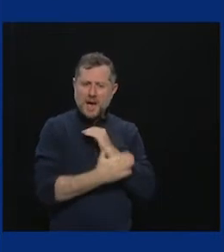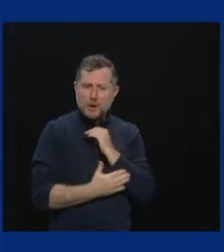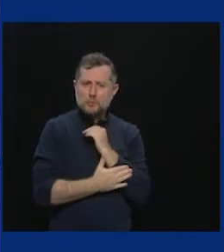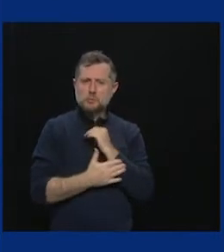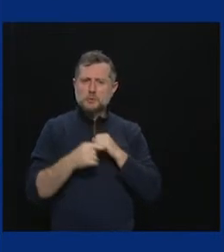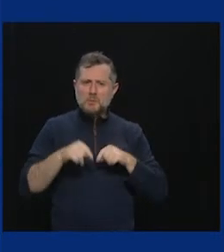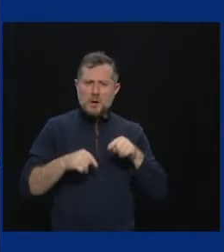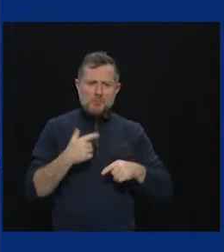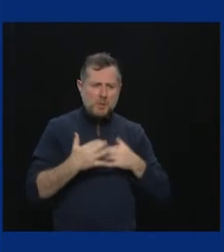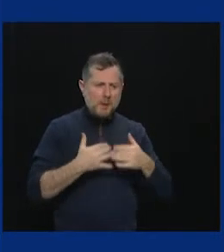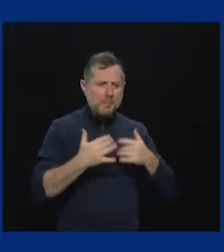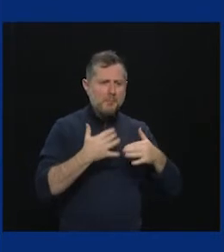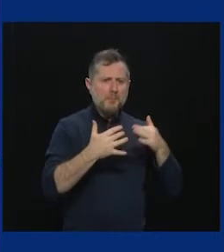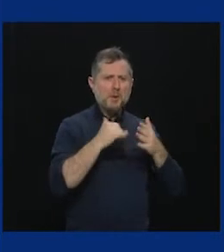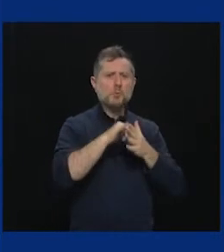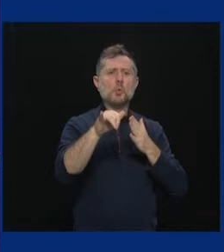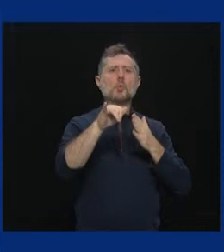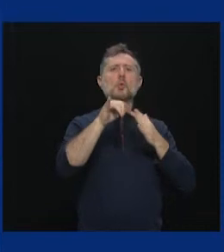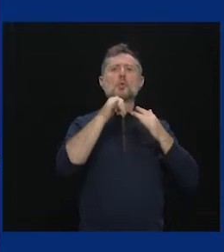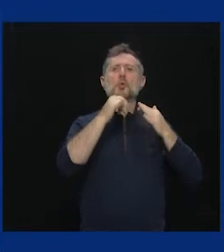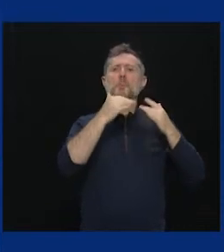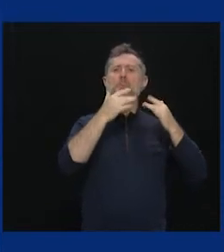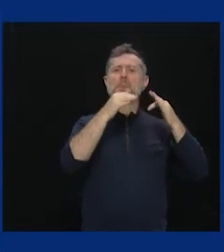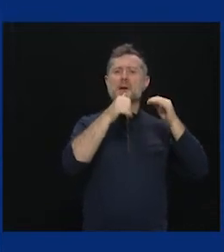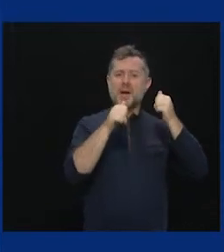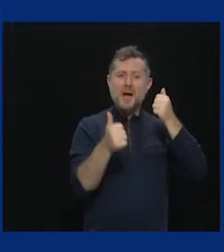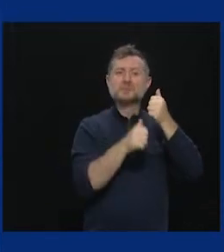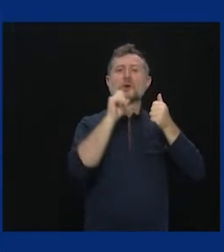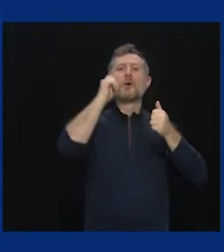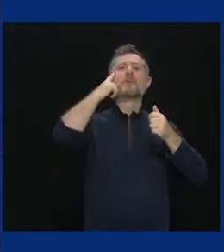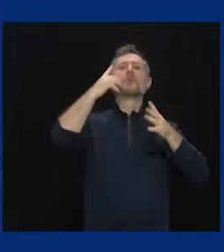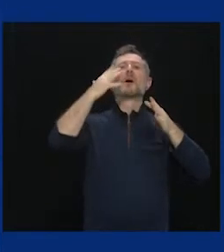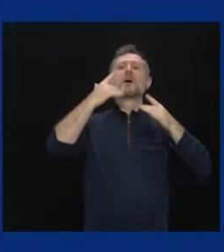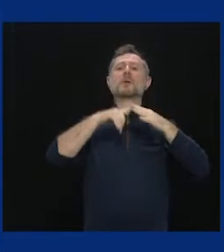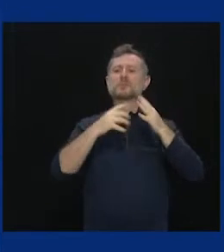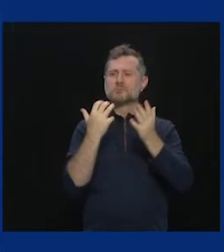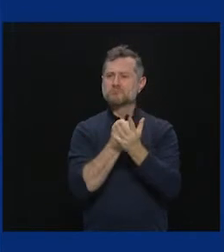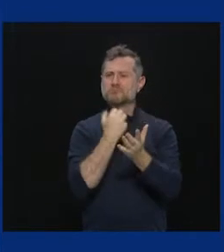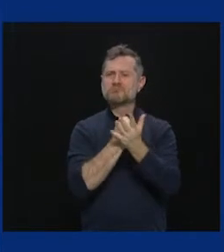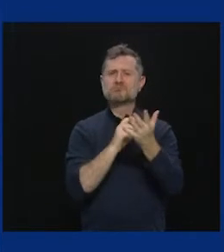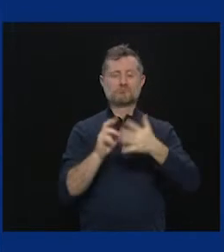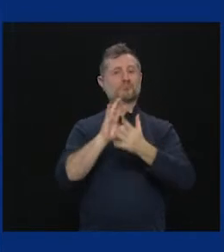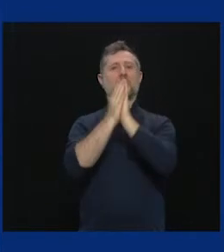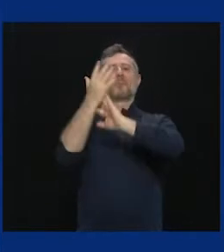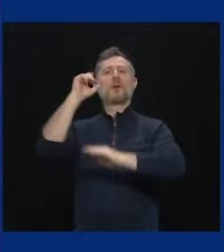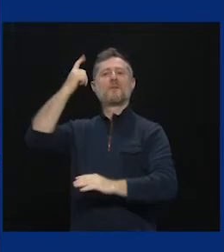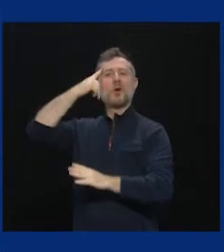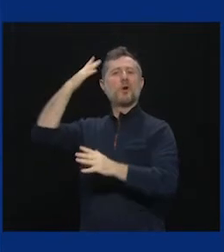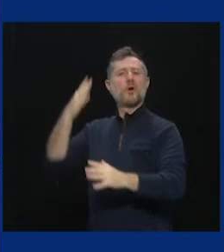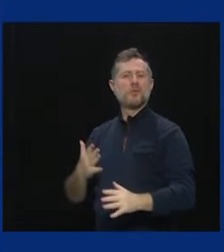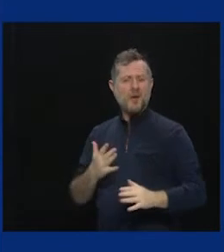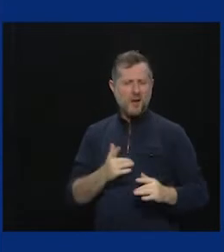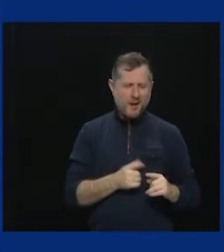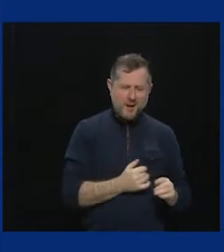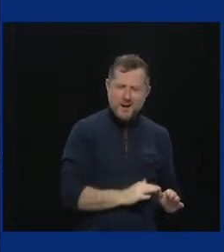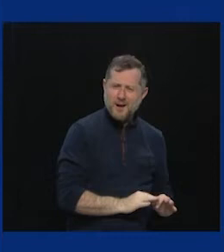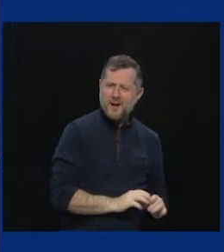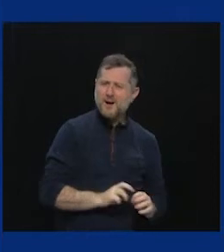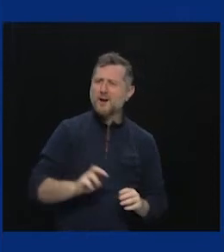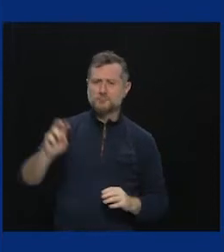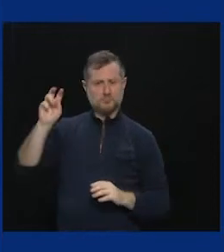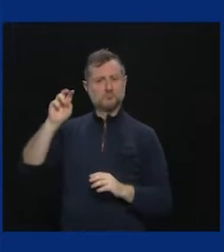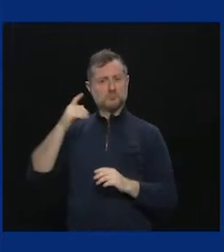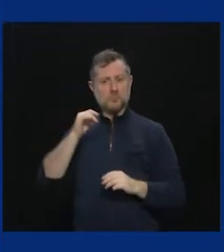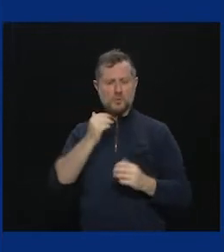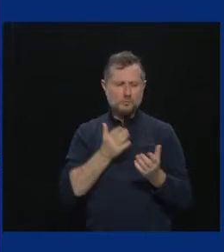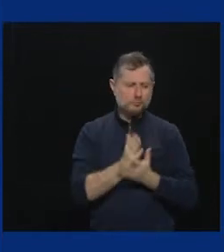lieutenant governor and now governor, she has fought hard for our state, for women's rights, veterans' rights,